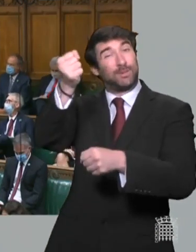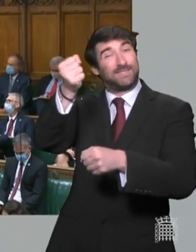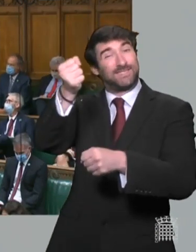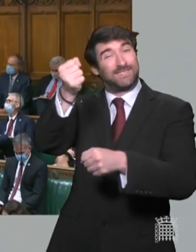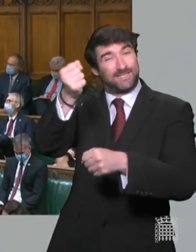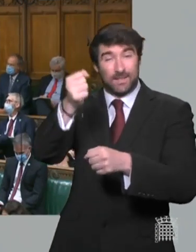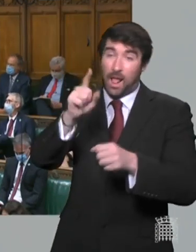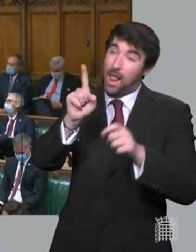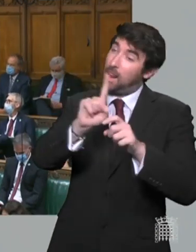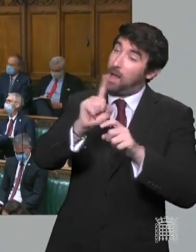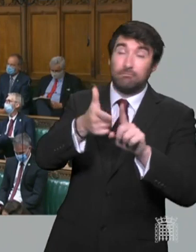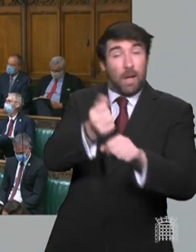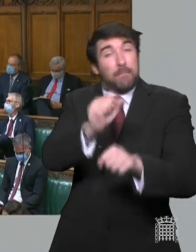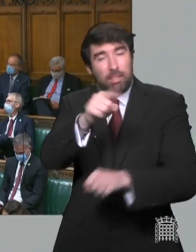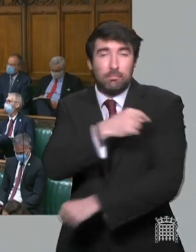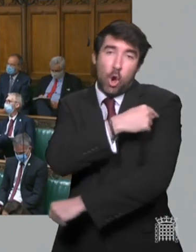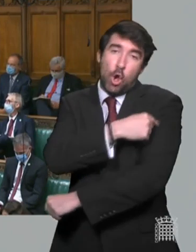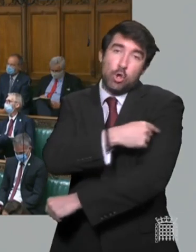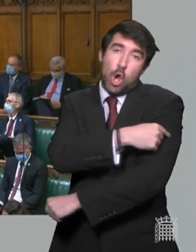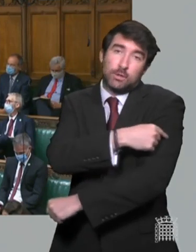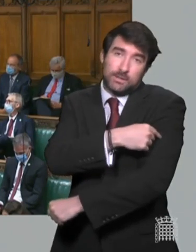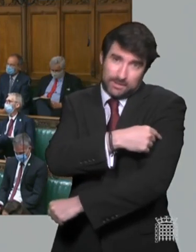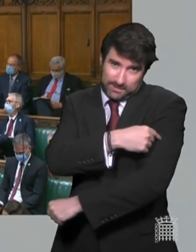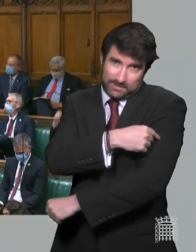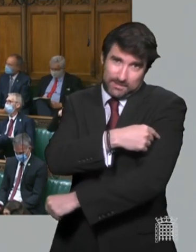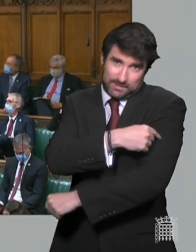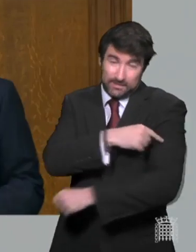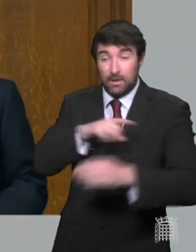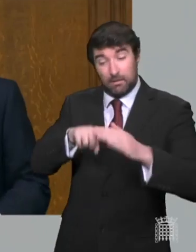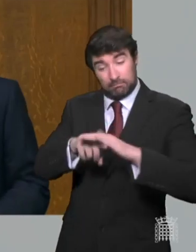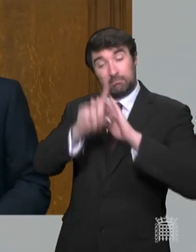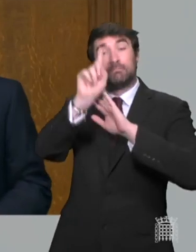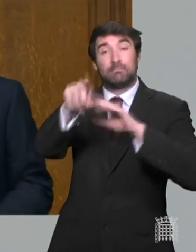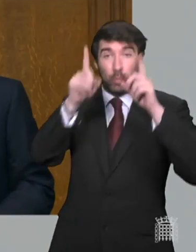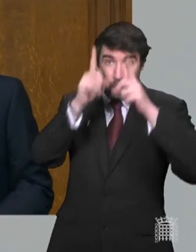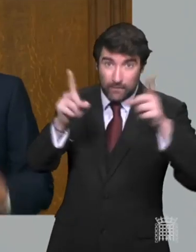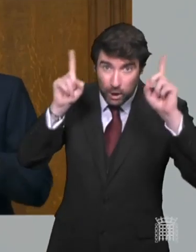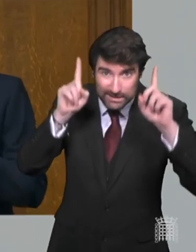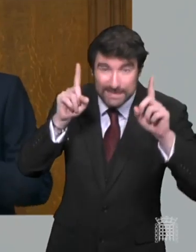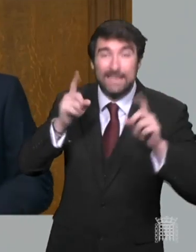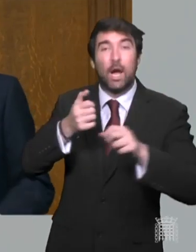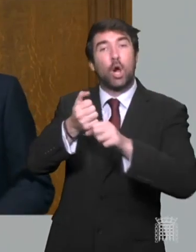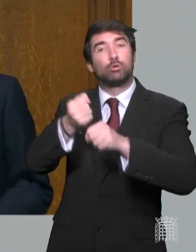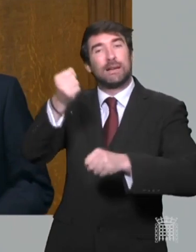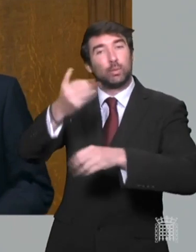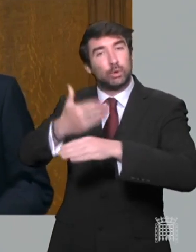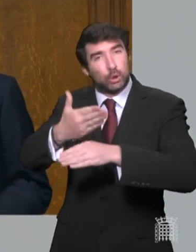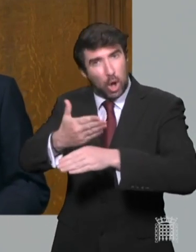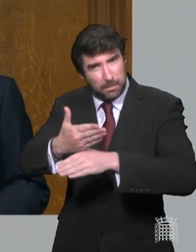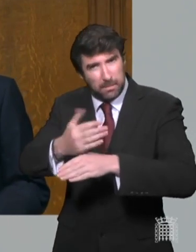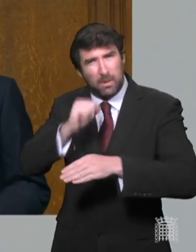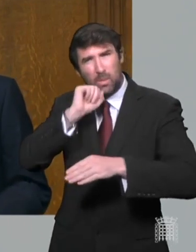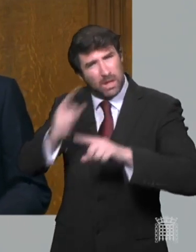under, will face a marginal tax rate of almost 50% under the plans he is bringing in today. Isn't this yet another example